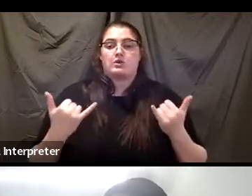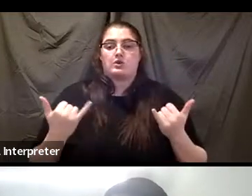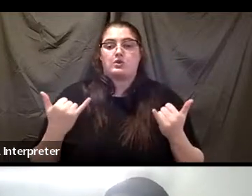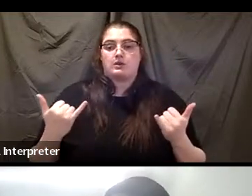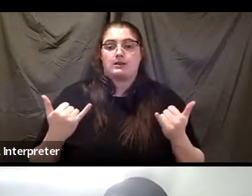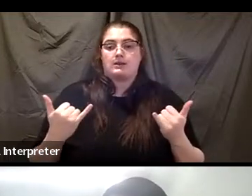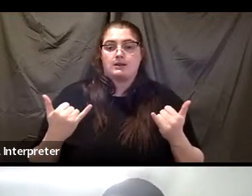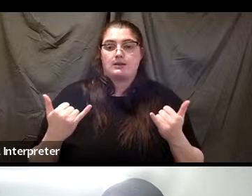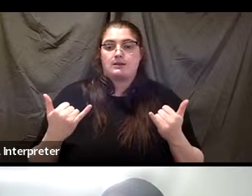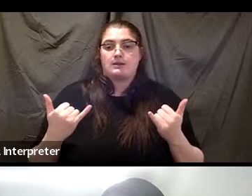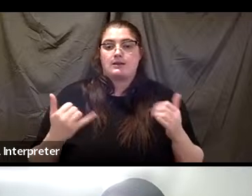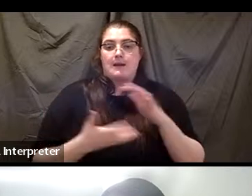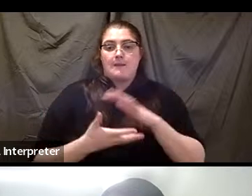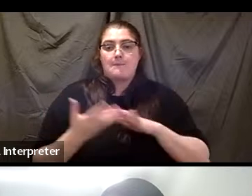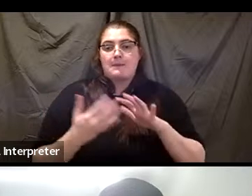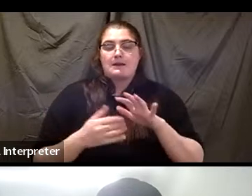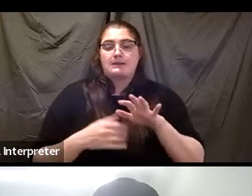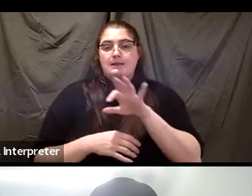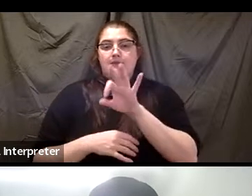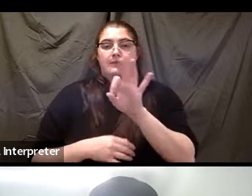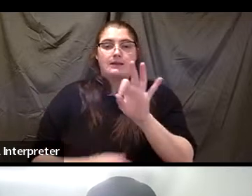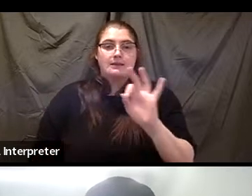a mix of 9